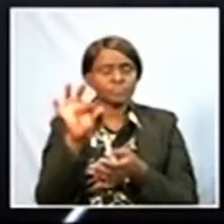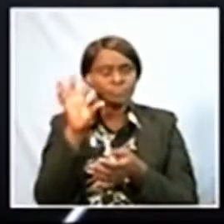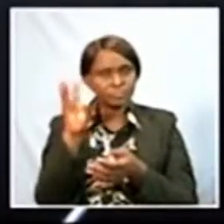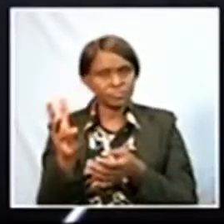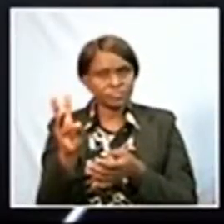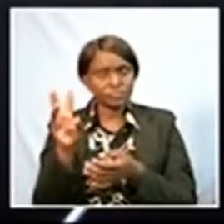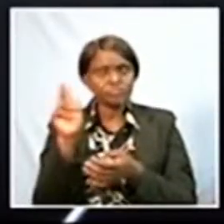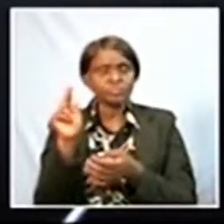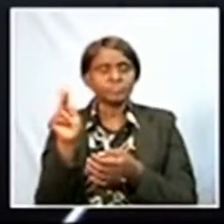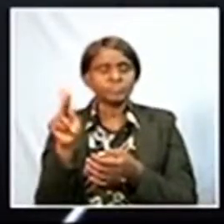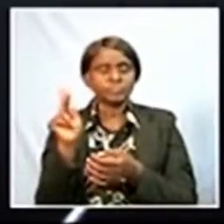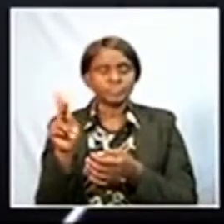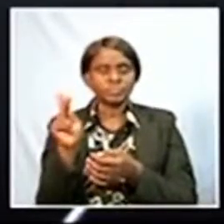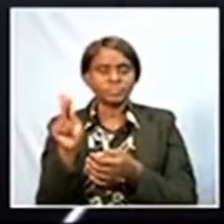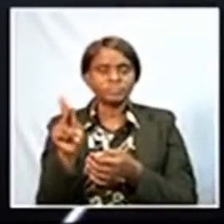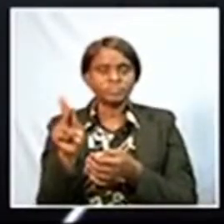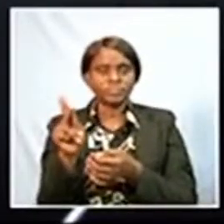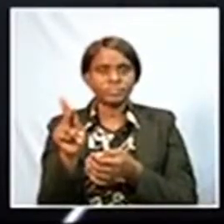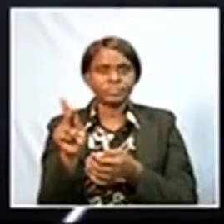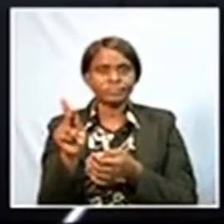3,832,996 kwacha.